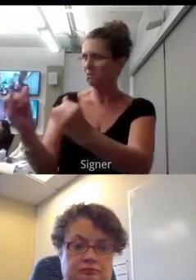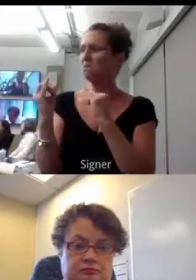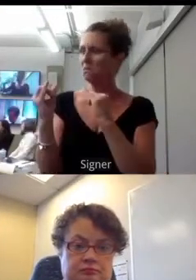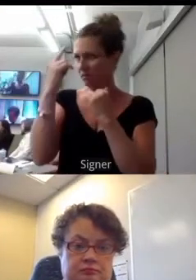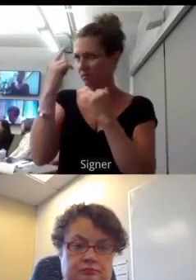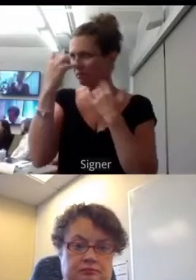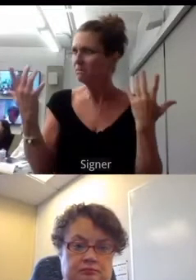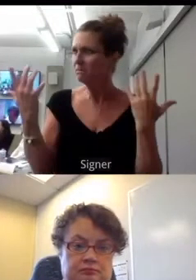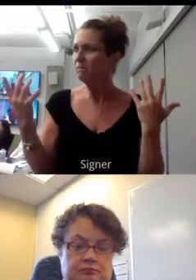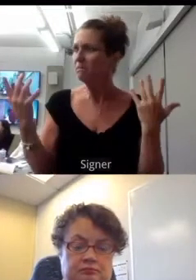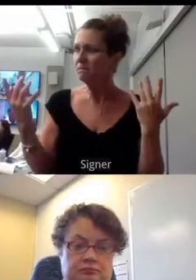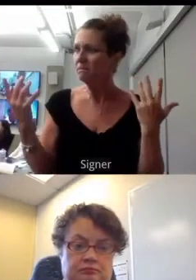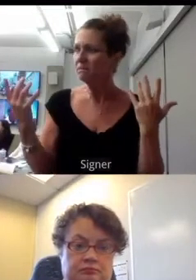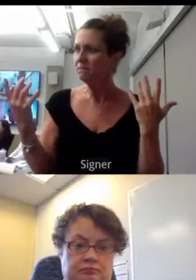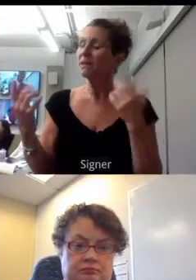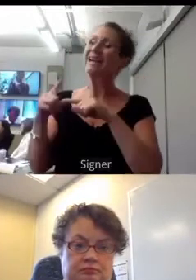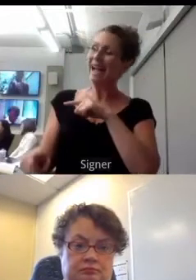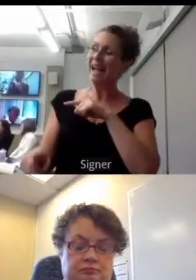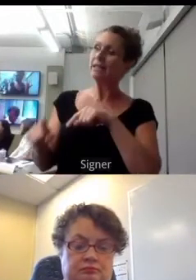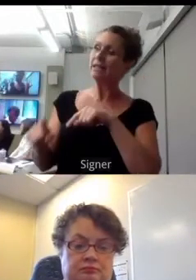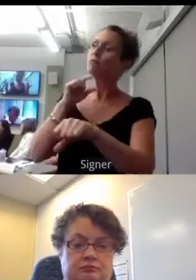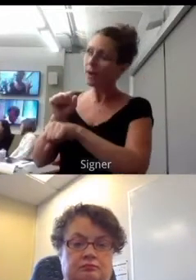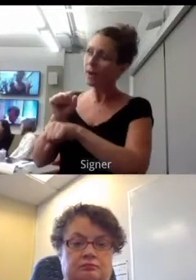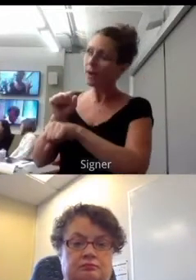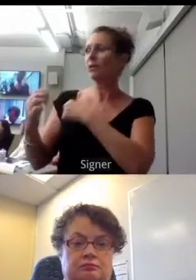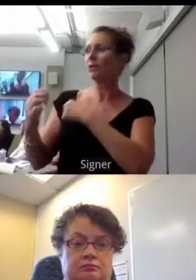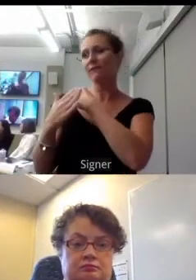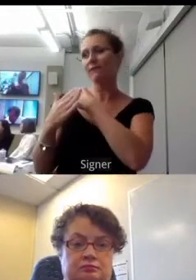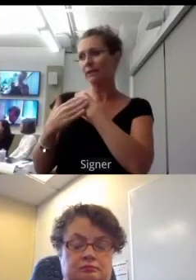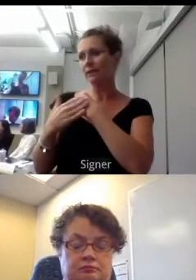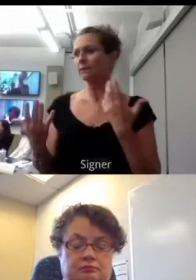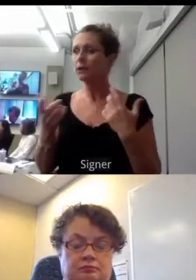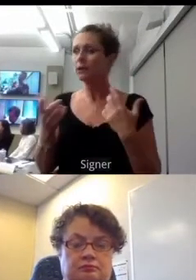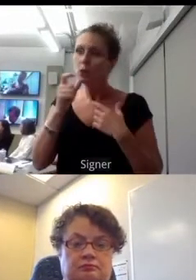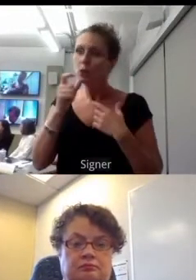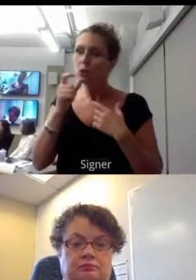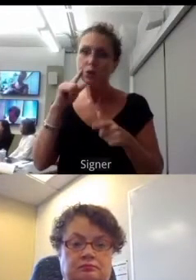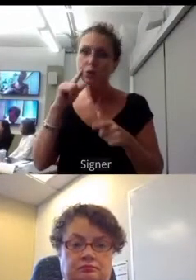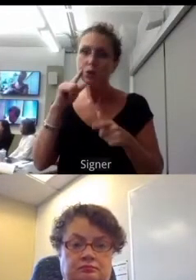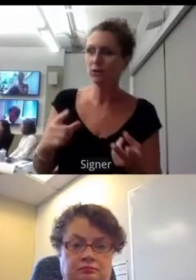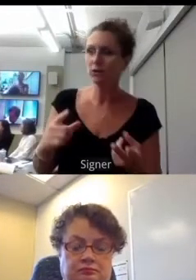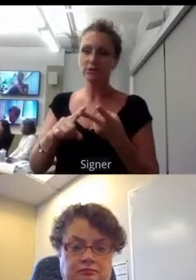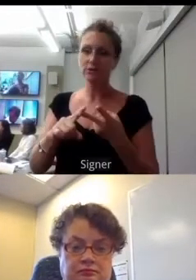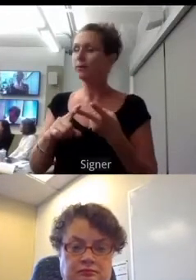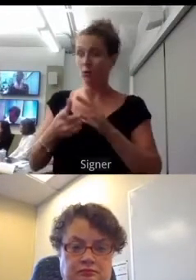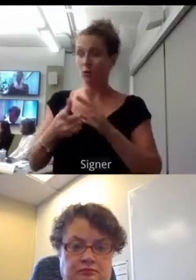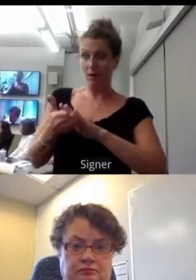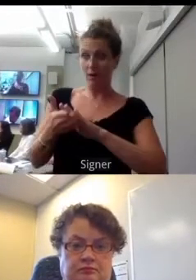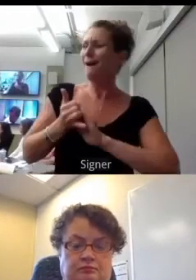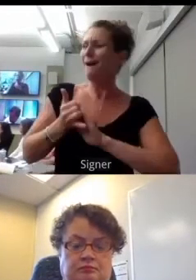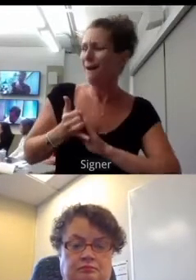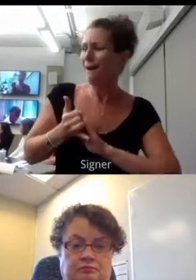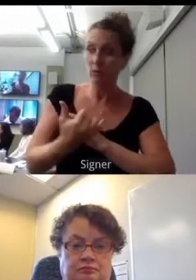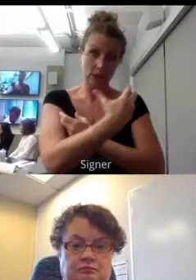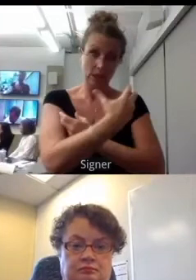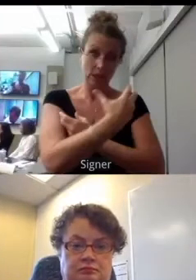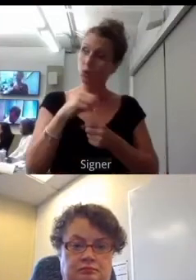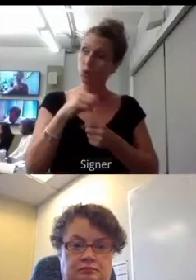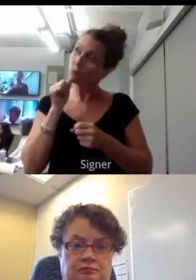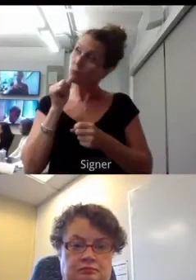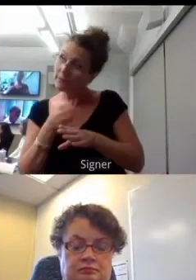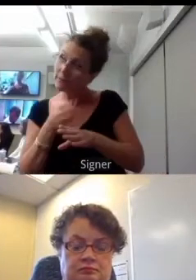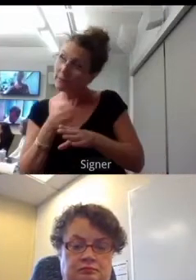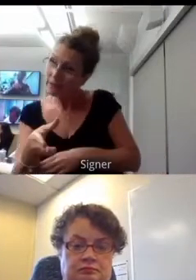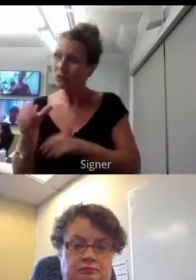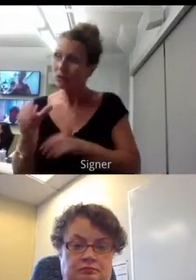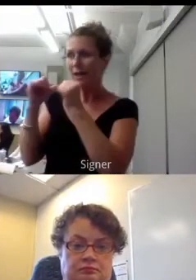Who's going to deliver these functions? If we want to include the private sector and we make it an agent of Parliament, is that limiting? And who